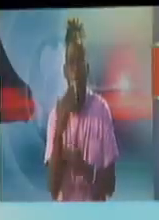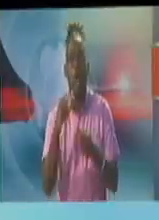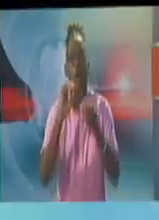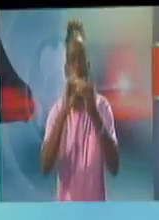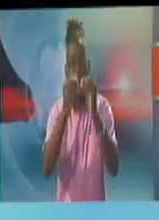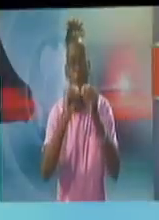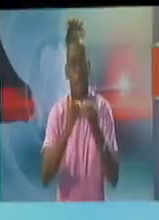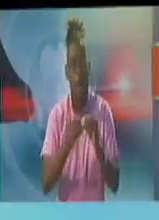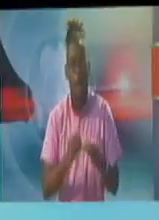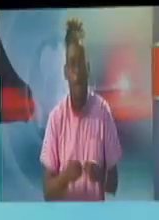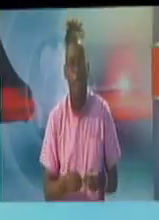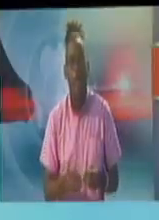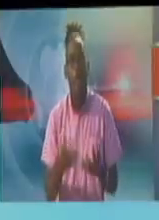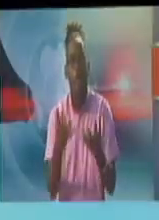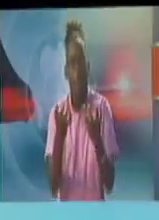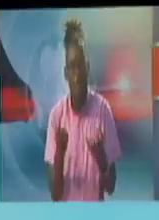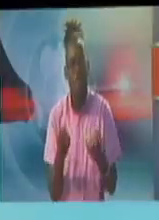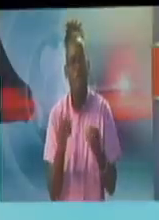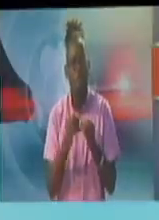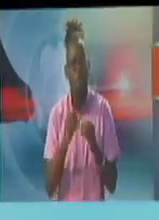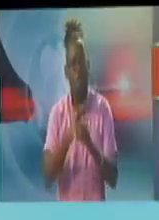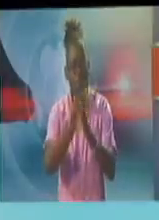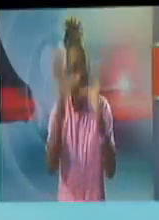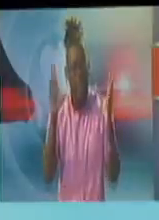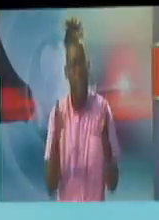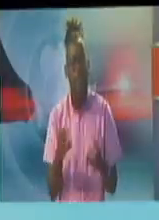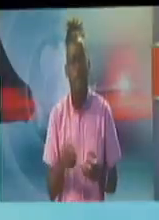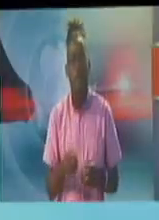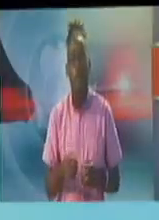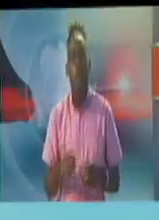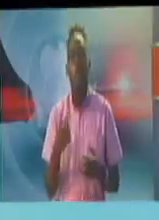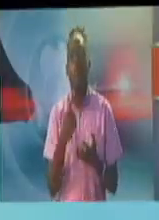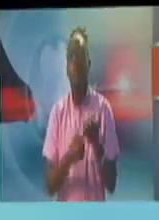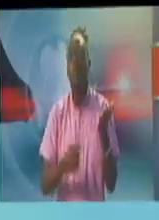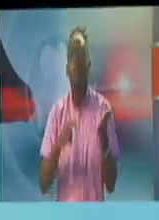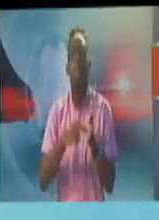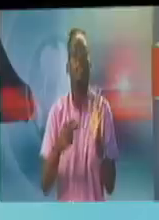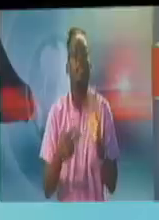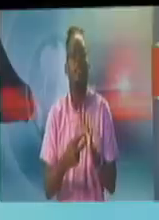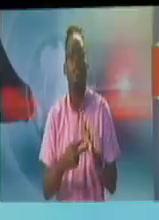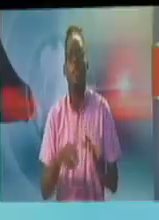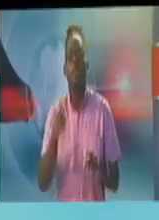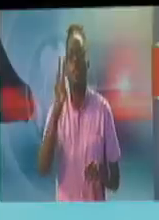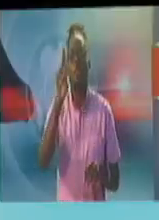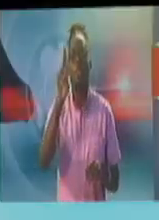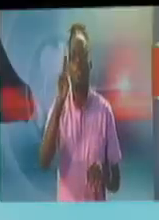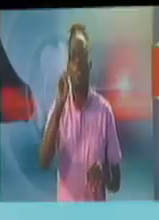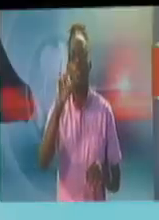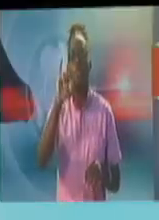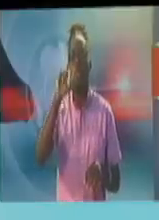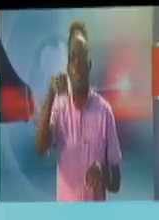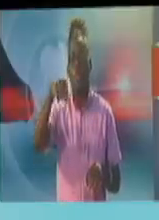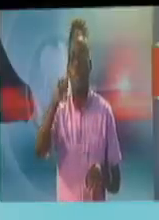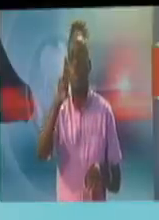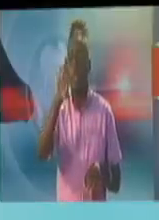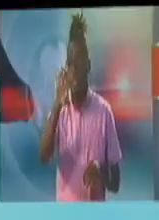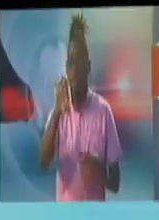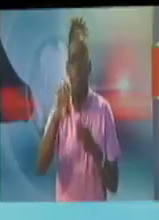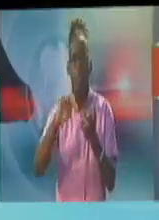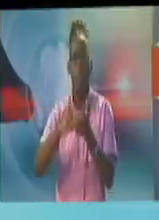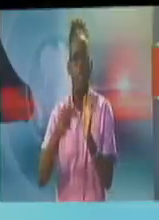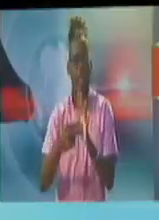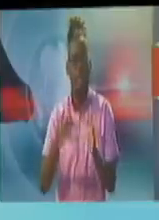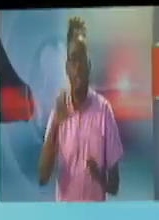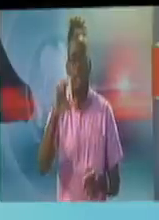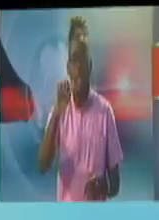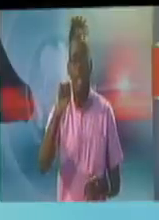clarification in terms of what exactly are unique cases. Okay. And if that 1425 represents new cases as well, I also want to know,